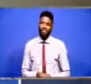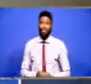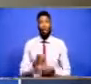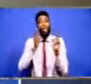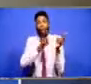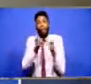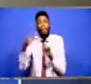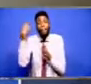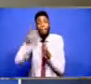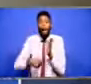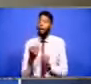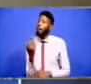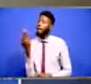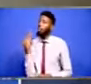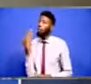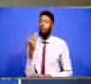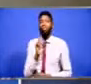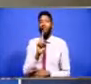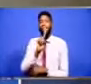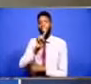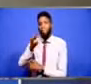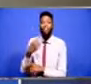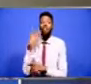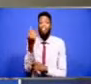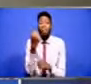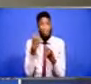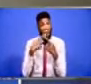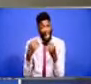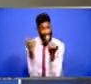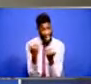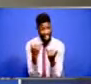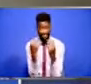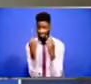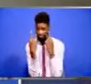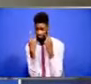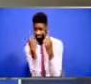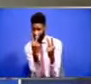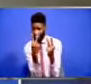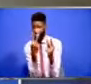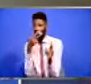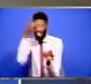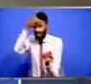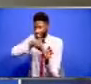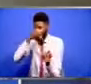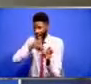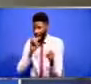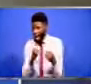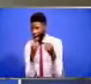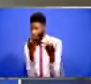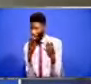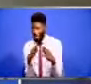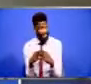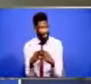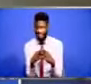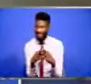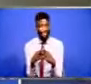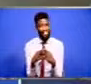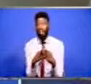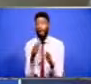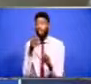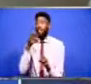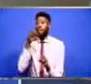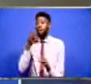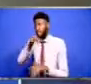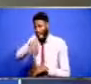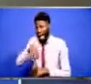Normal price ilikuwa ni 1500, lakini kulingana za hizi diesel mali imefikia, itakuwa fare imepanda